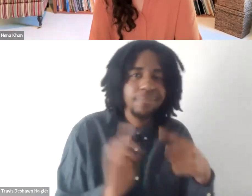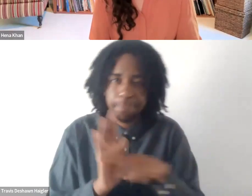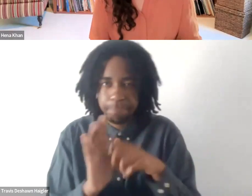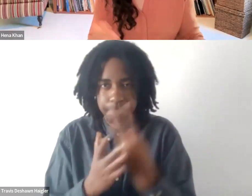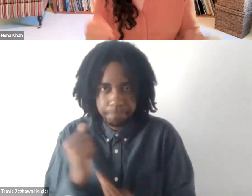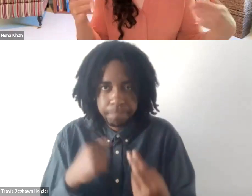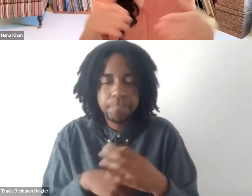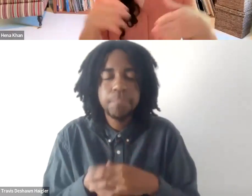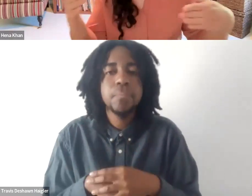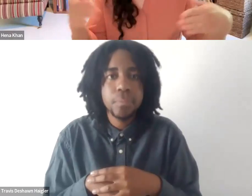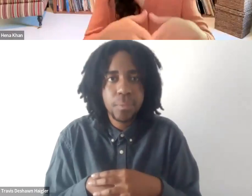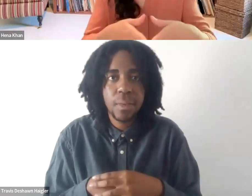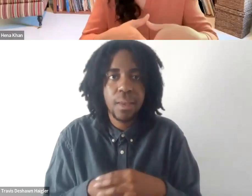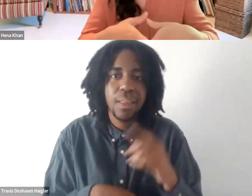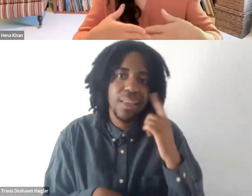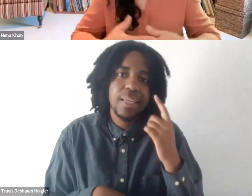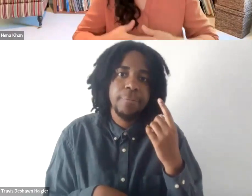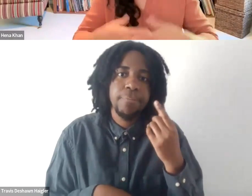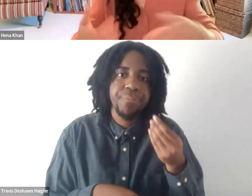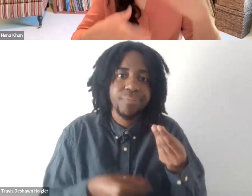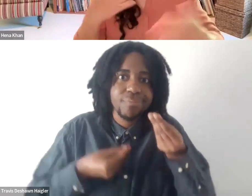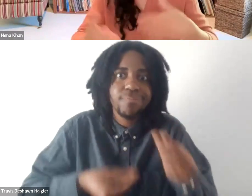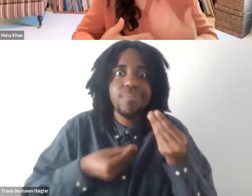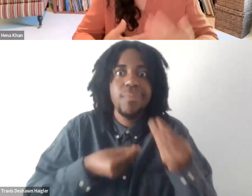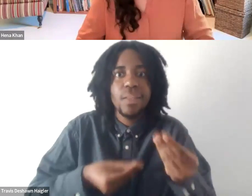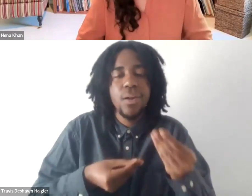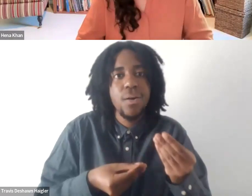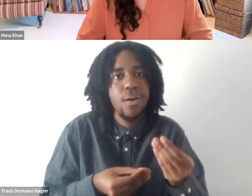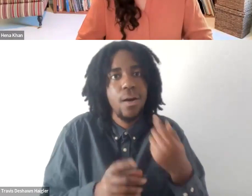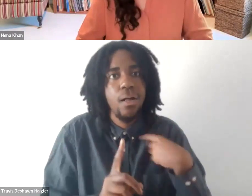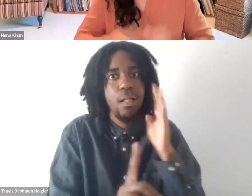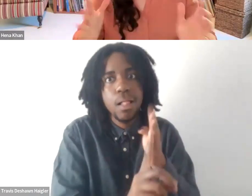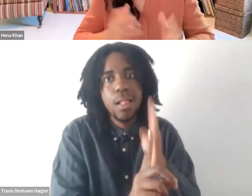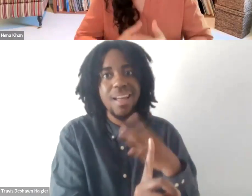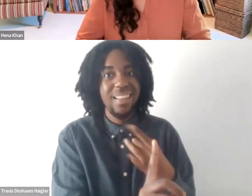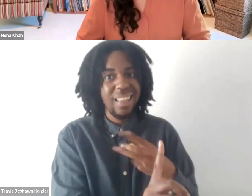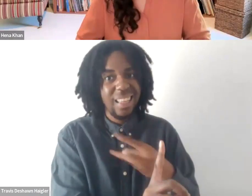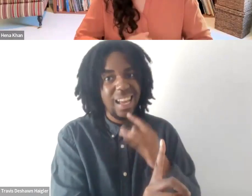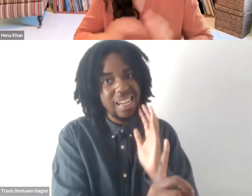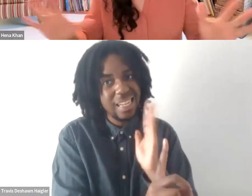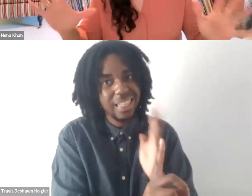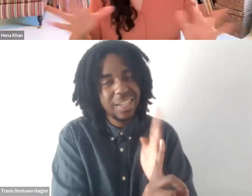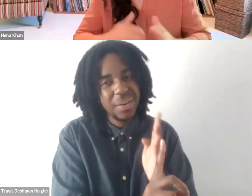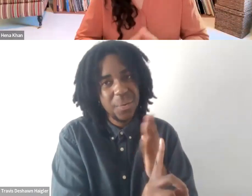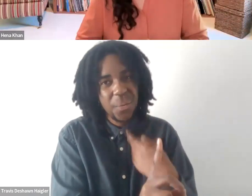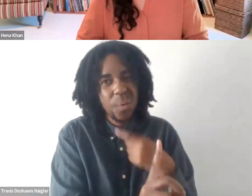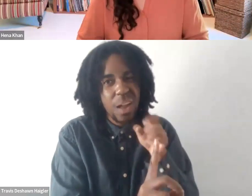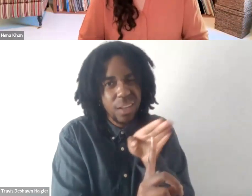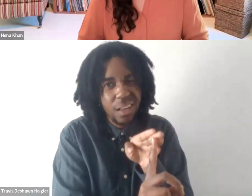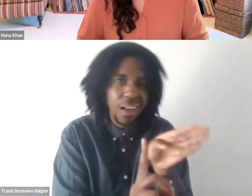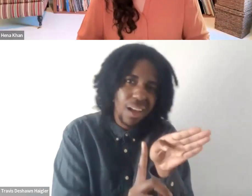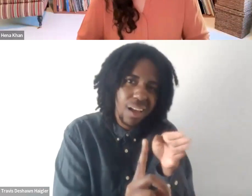I think it does sort of feed us what we like, and then you get in that trap. And I think we just all have to try to like look a little